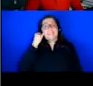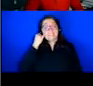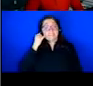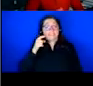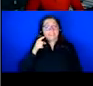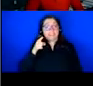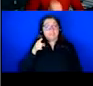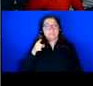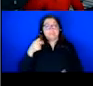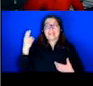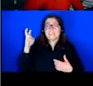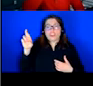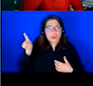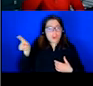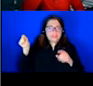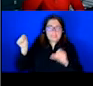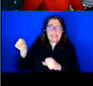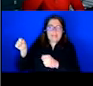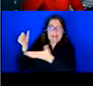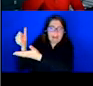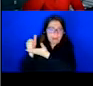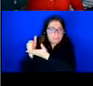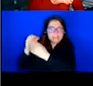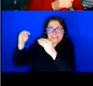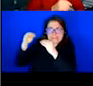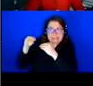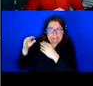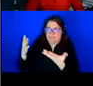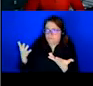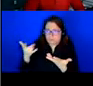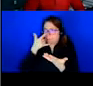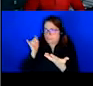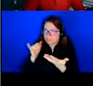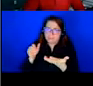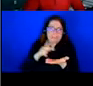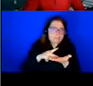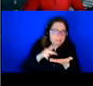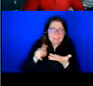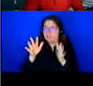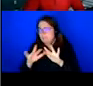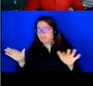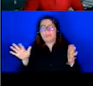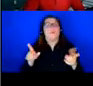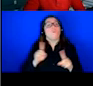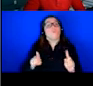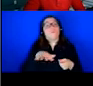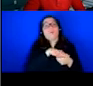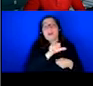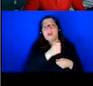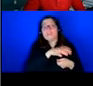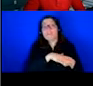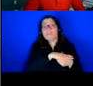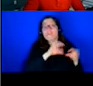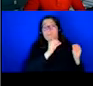the salary can kind of share that too as well, because that could be helpful. Or comparing other local organizations and what they're